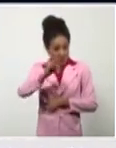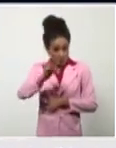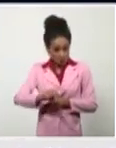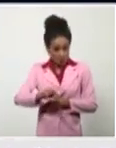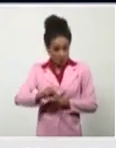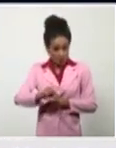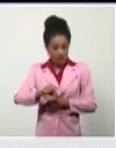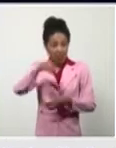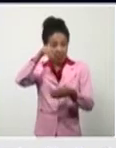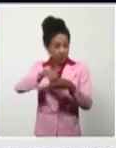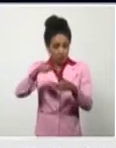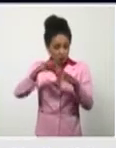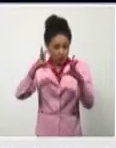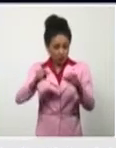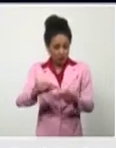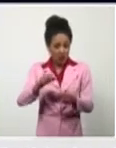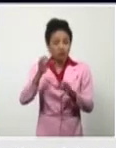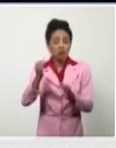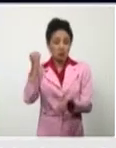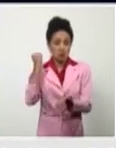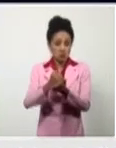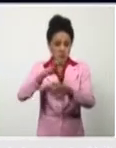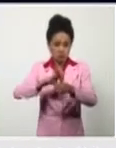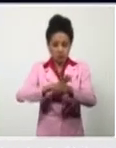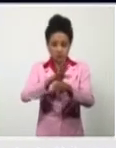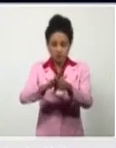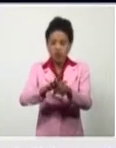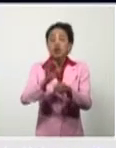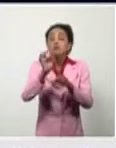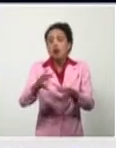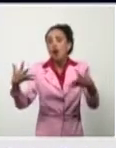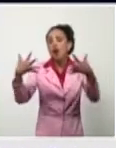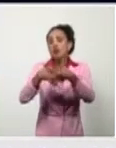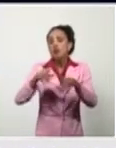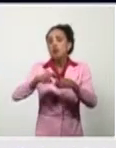cases are related to this type of transmission.